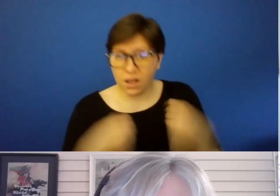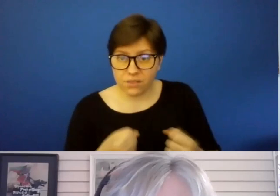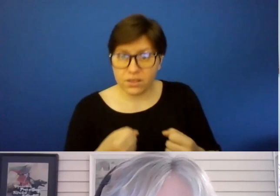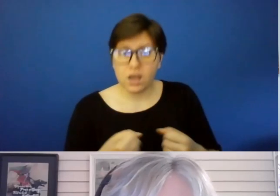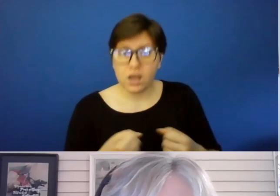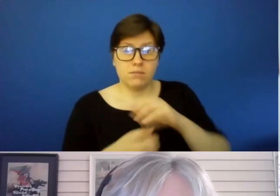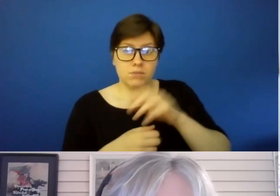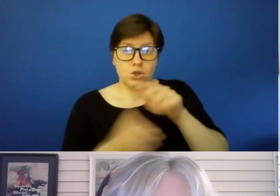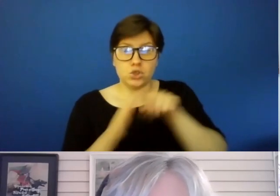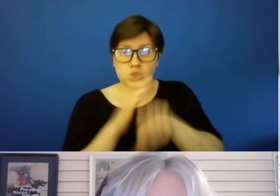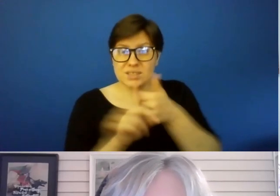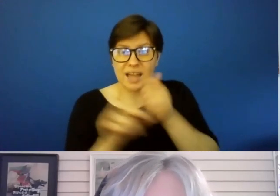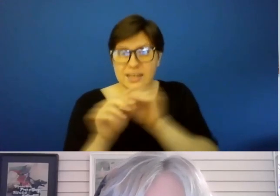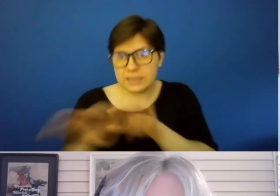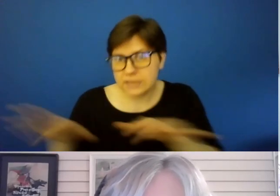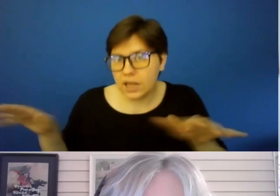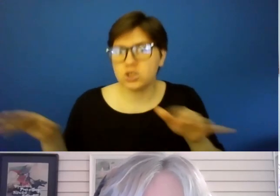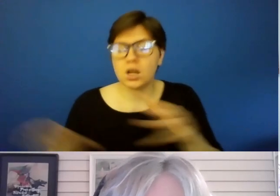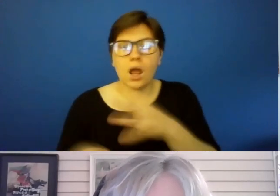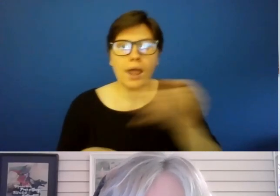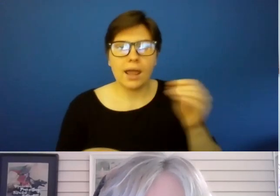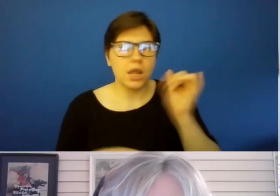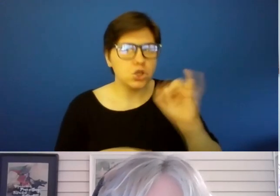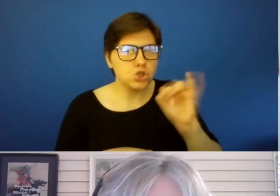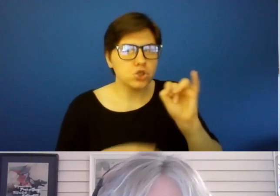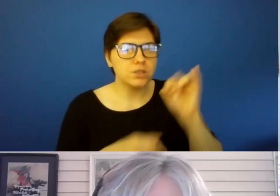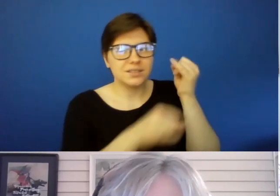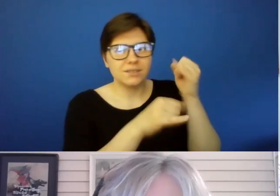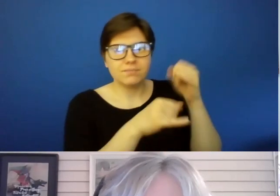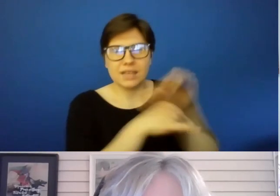contagion, and insurance industry norm shaping?